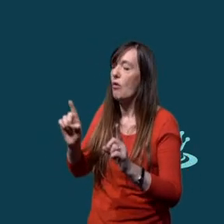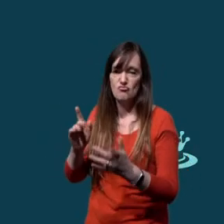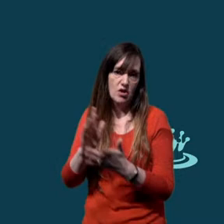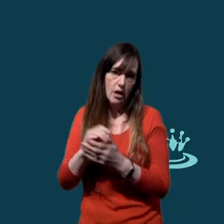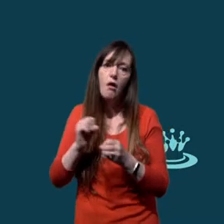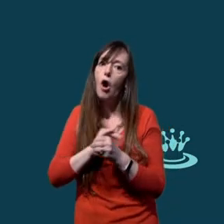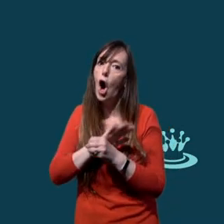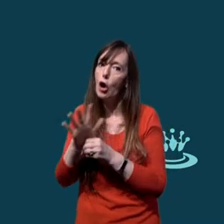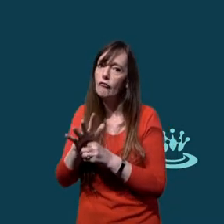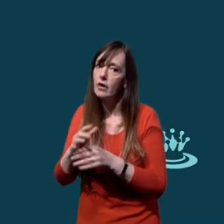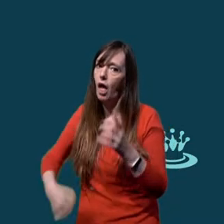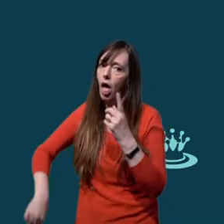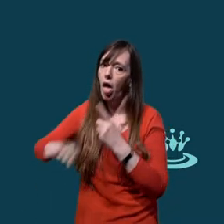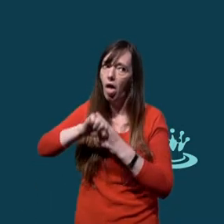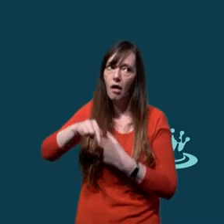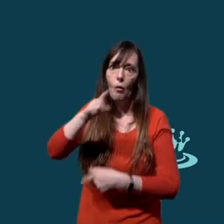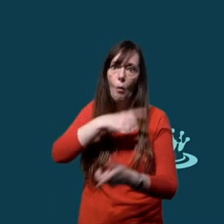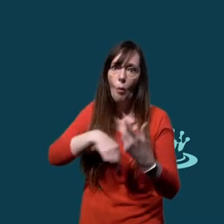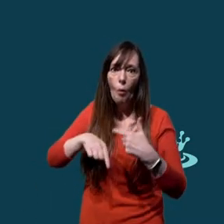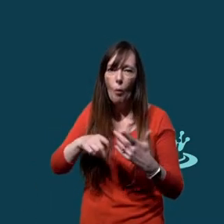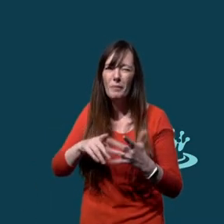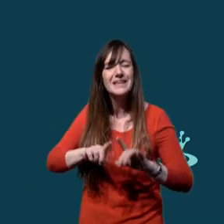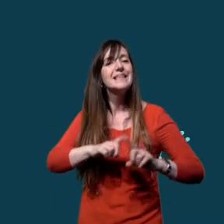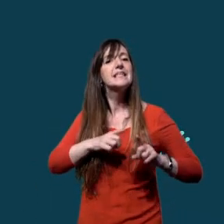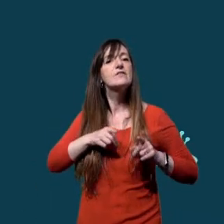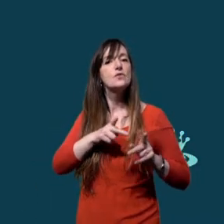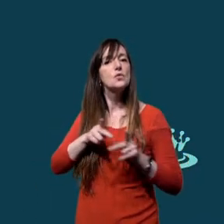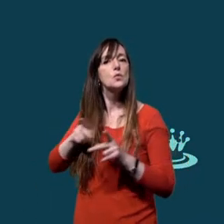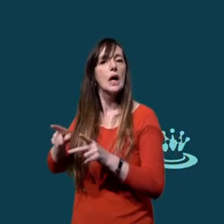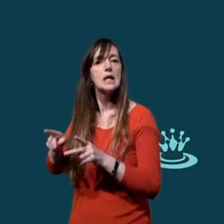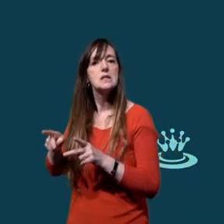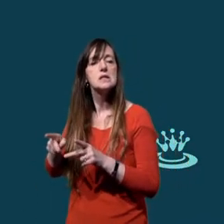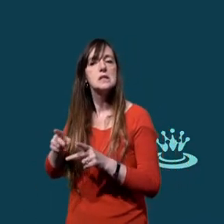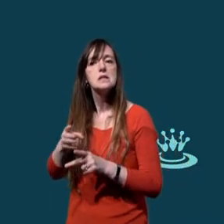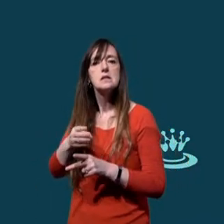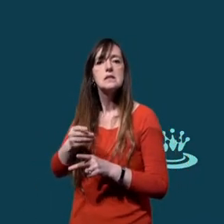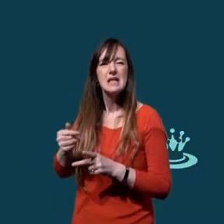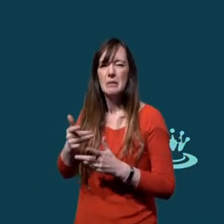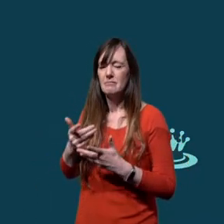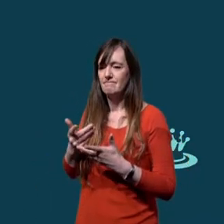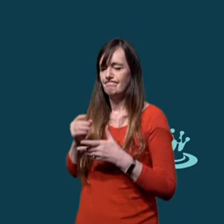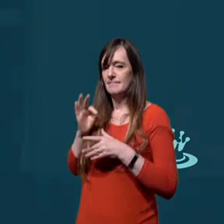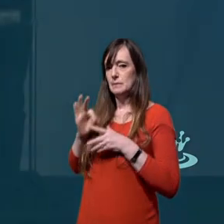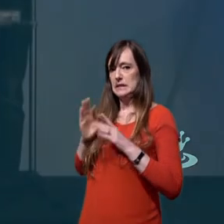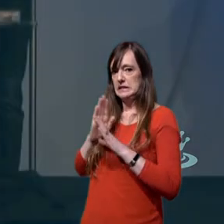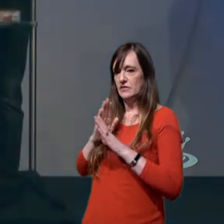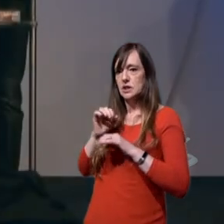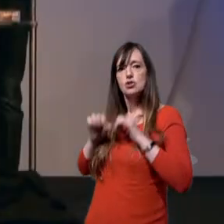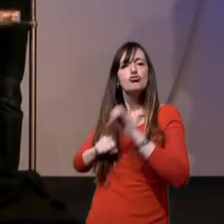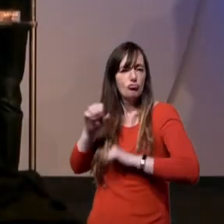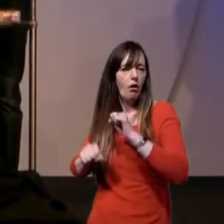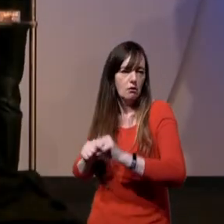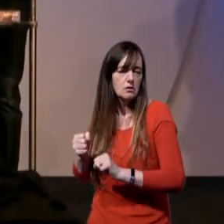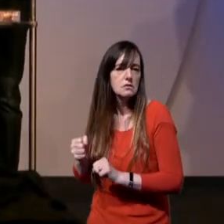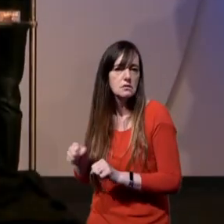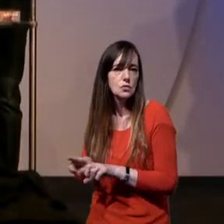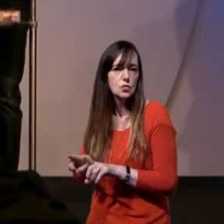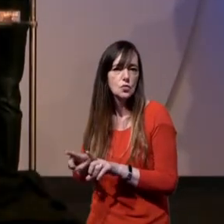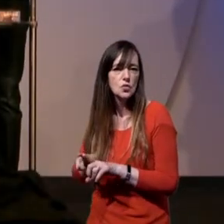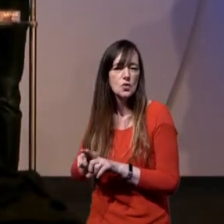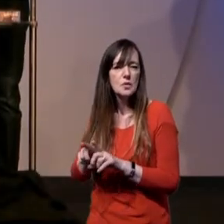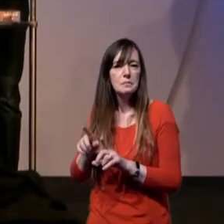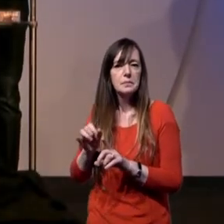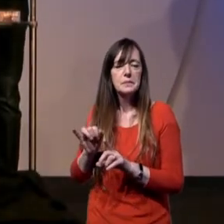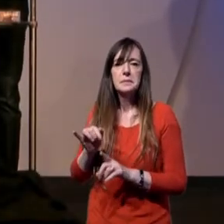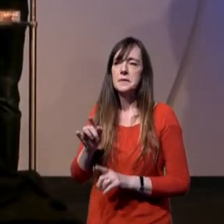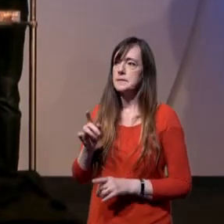all of us hard in different ways, and many of us will have our own particular struggles as well. But perhaps if there is